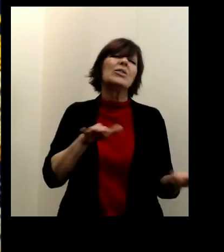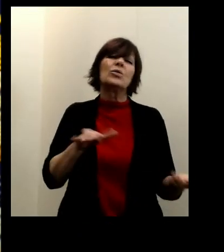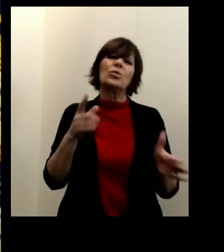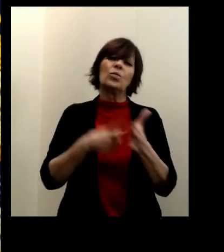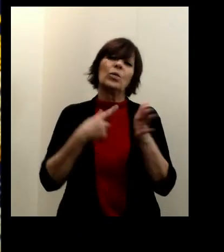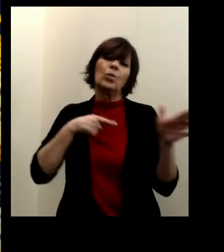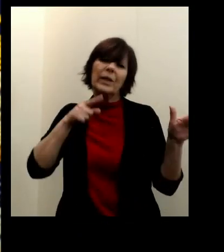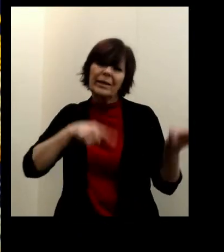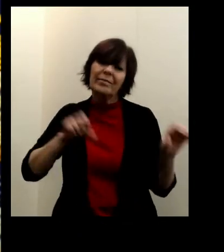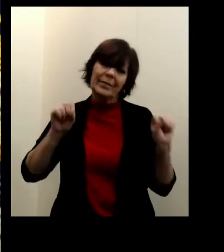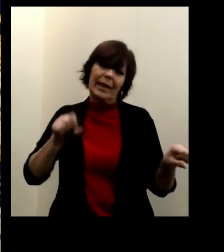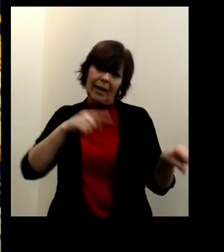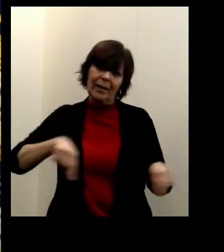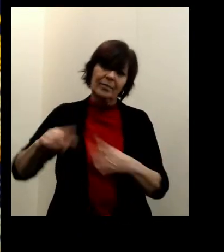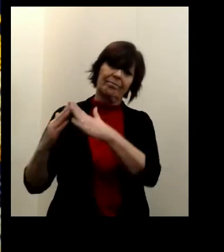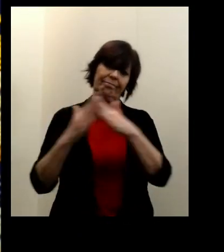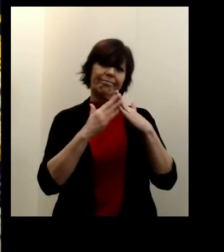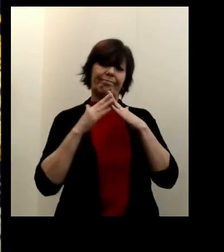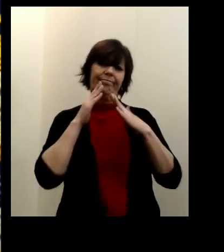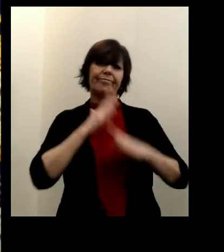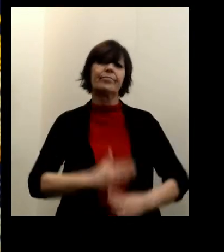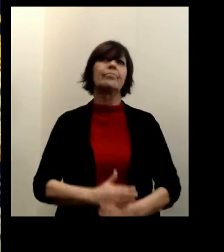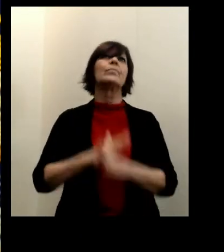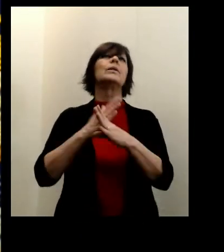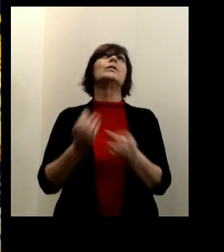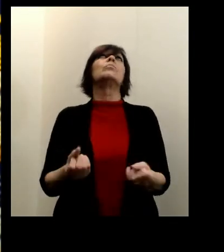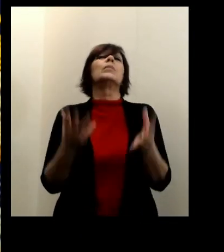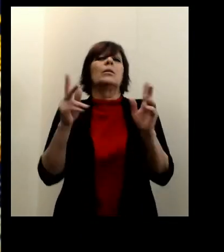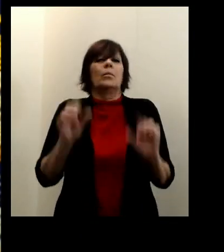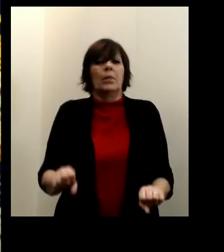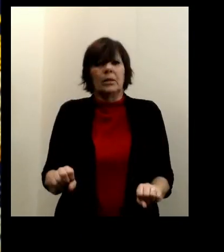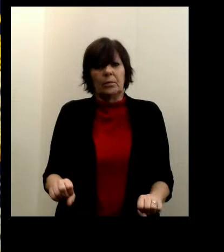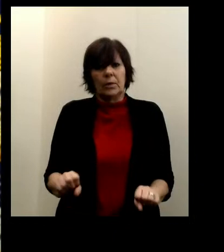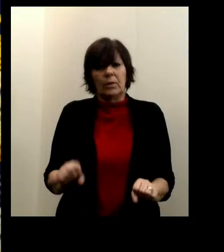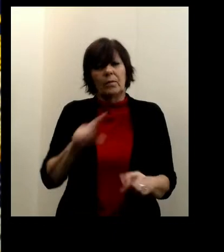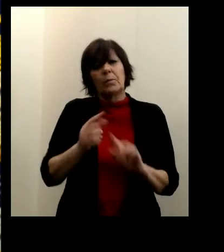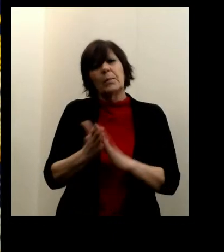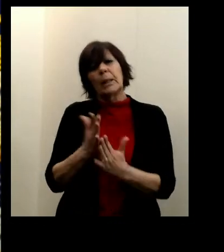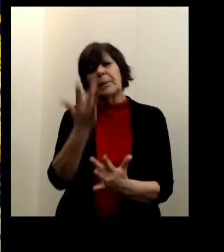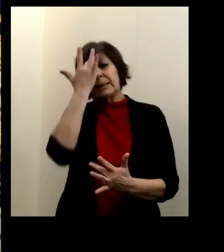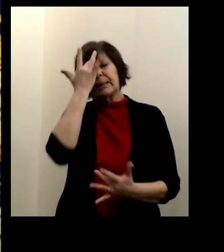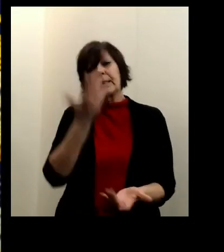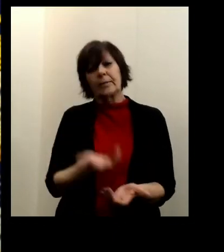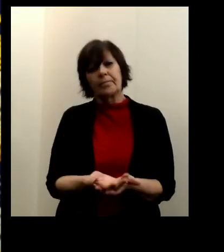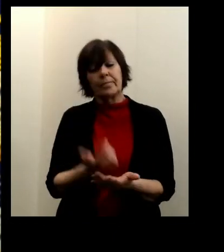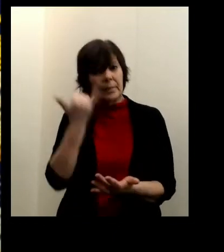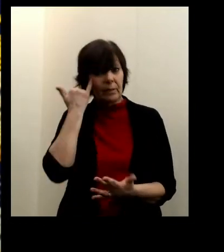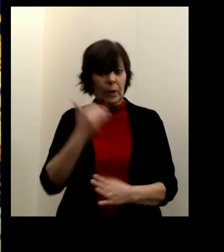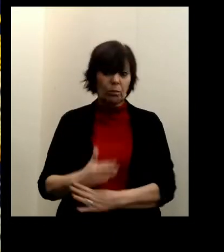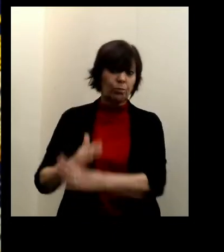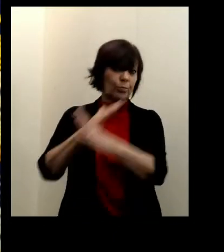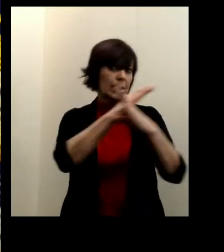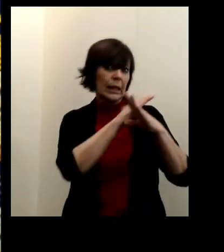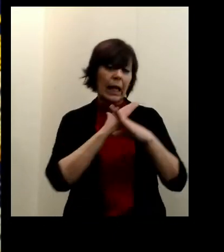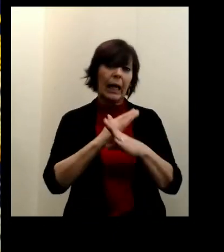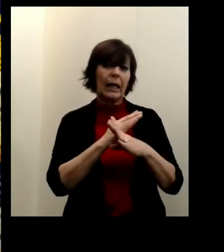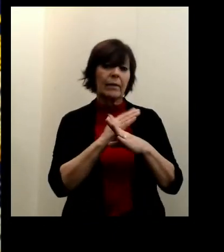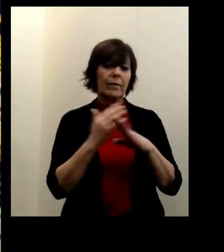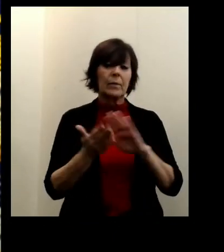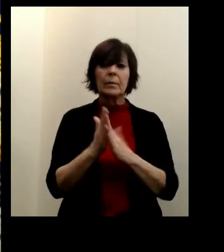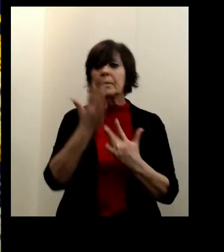ensure that we protect as many people possible from getting sick in the first place. Because if we can protect them from